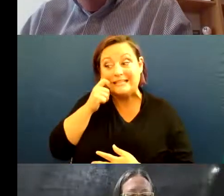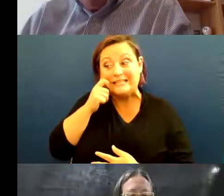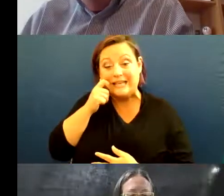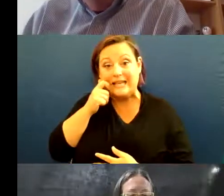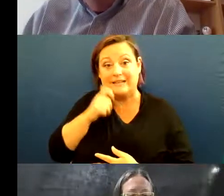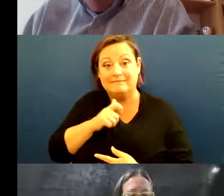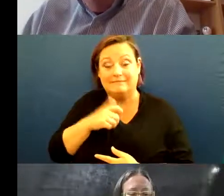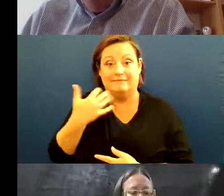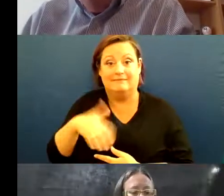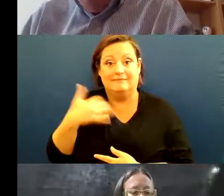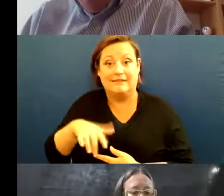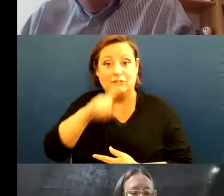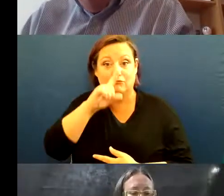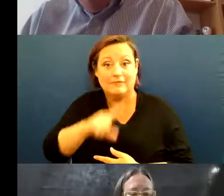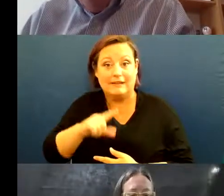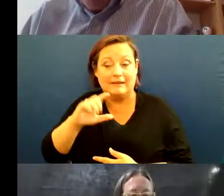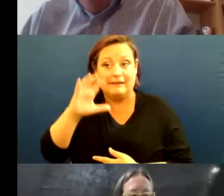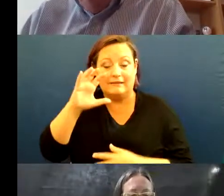an amazing organ.